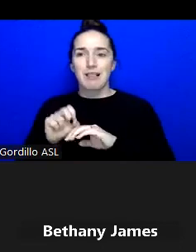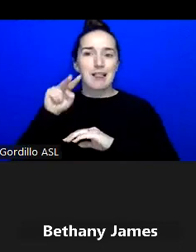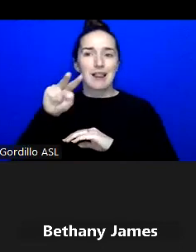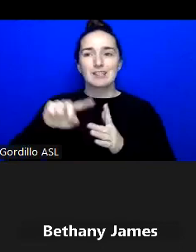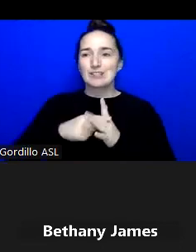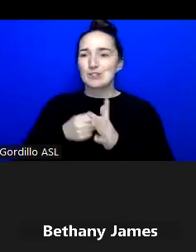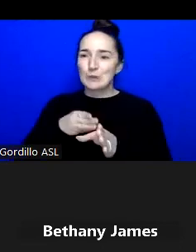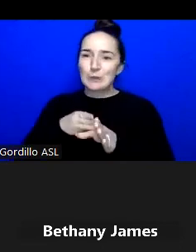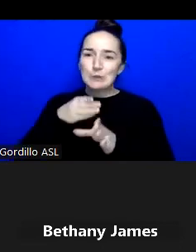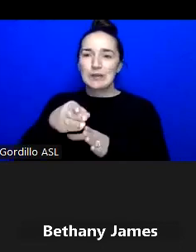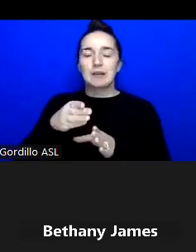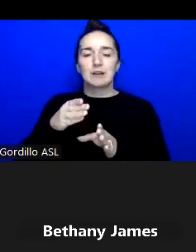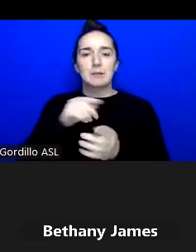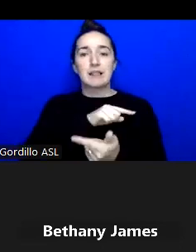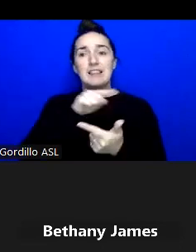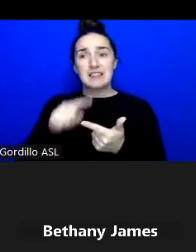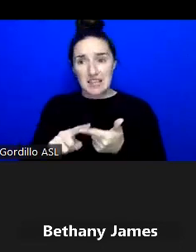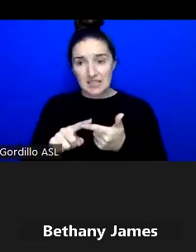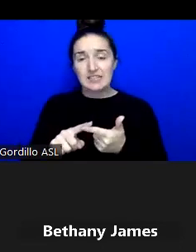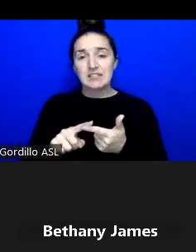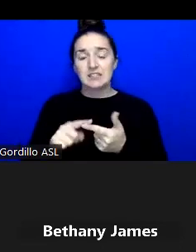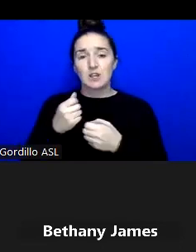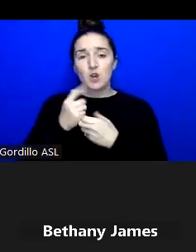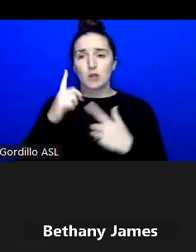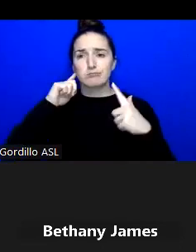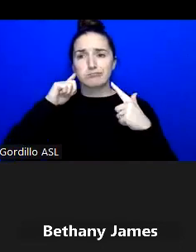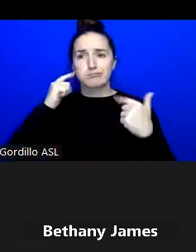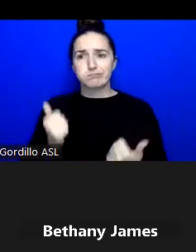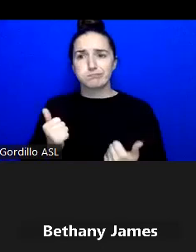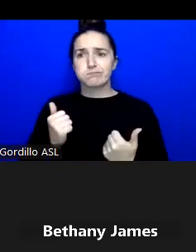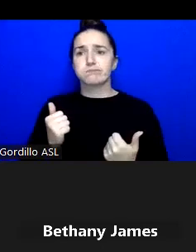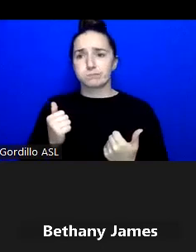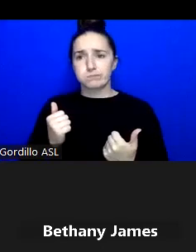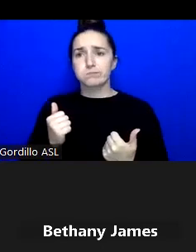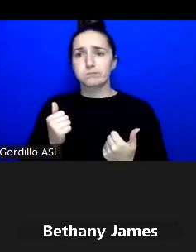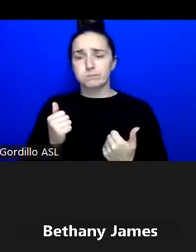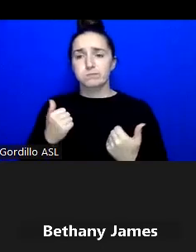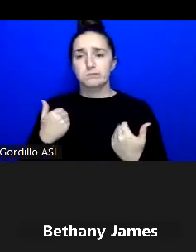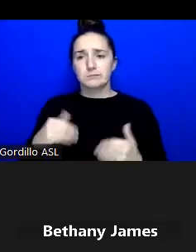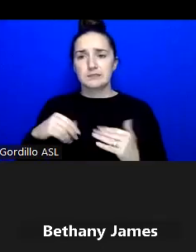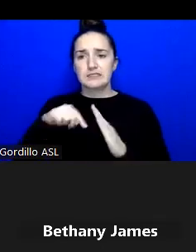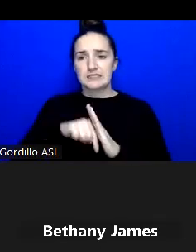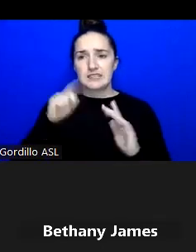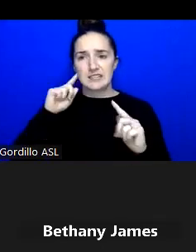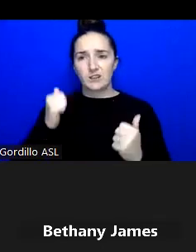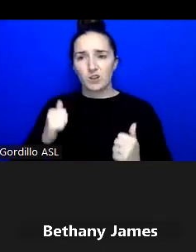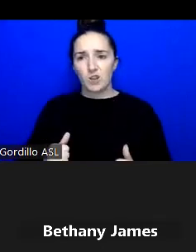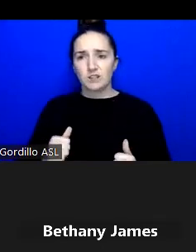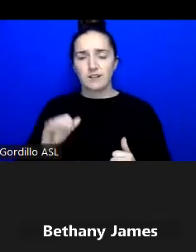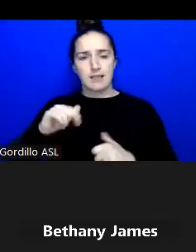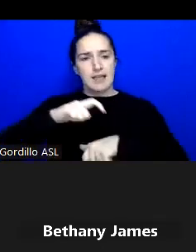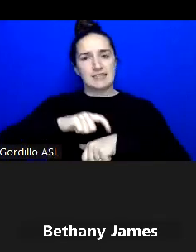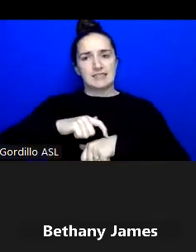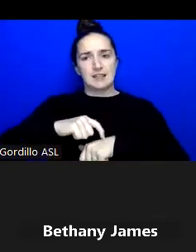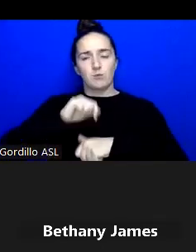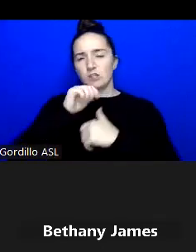he had a significant hearing loss. And at the time, just, wasn't really comfortable with,